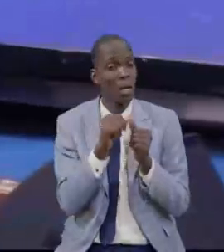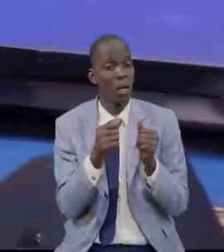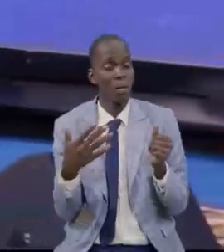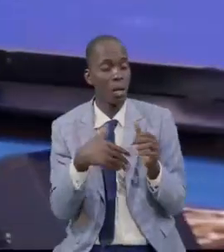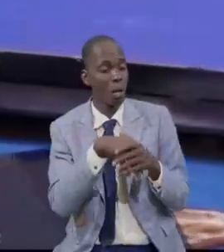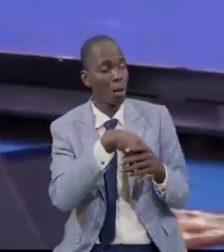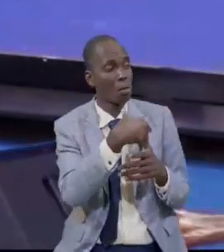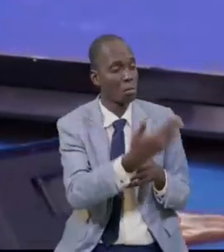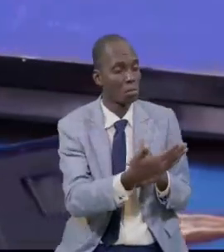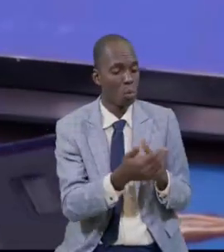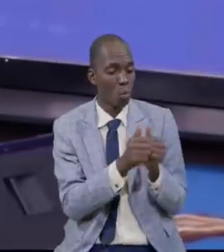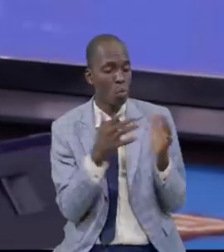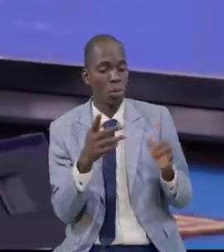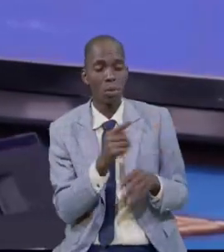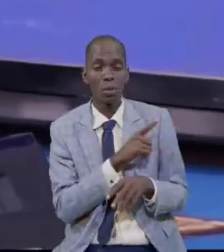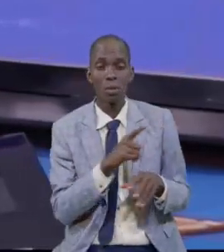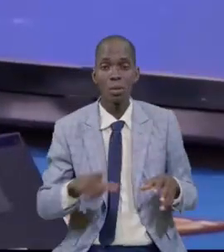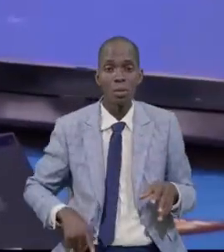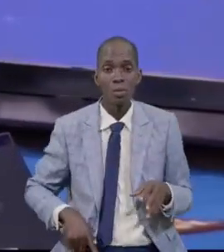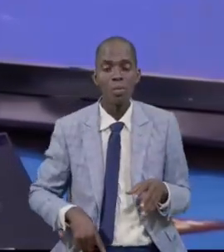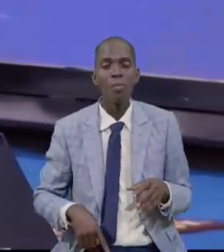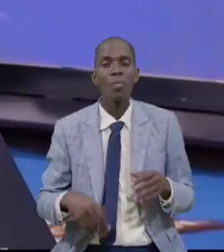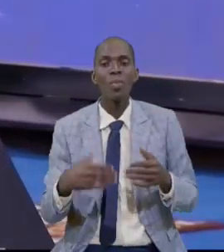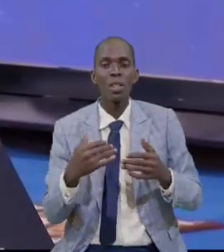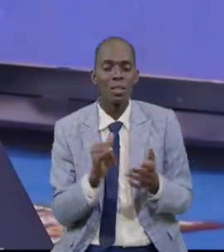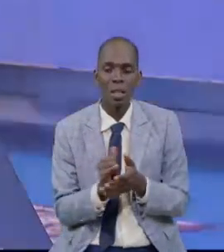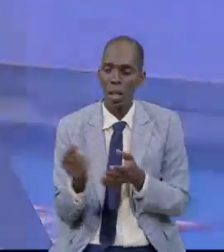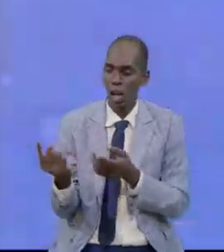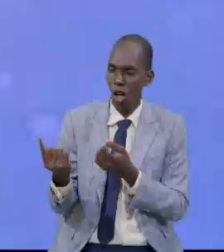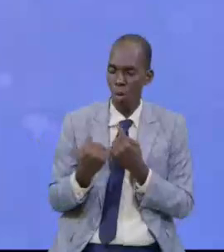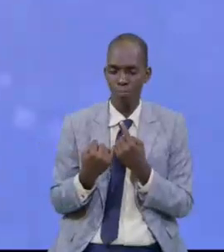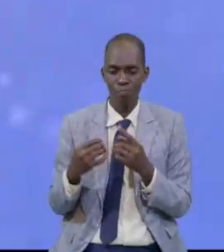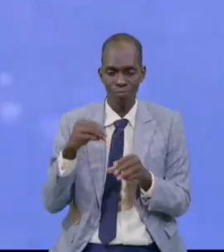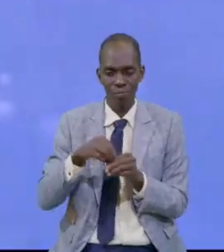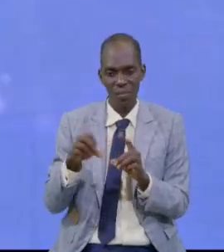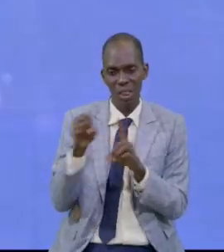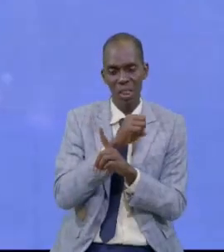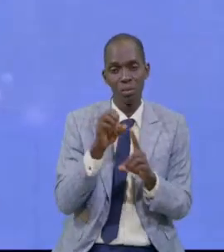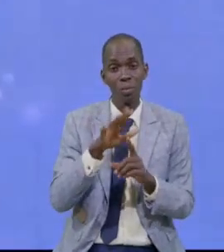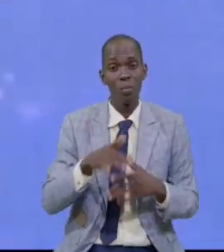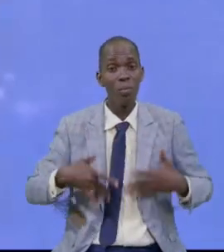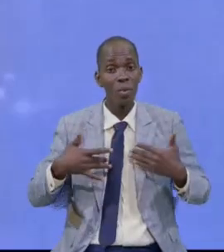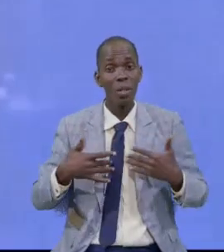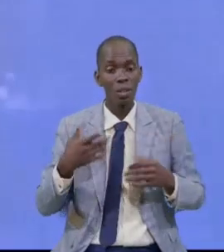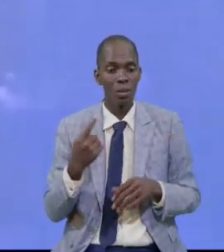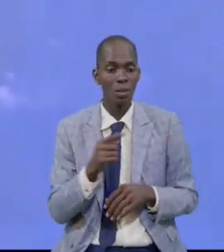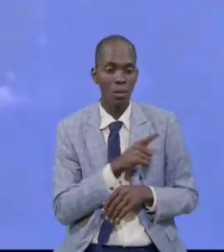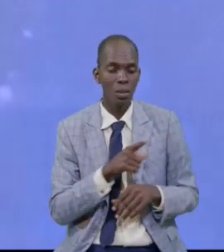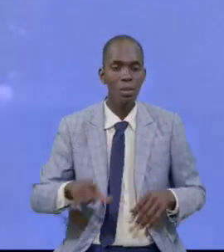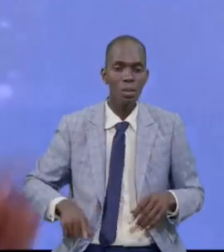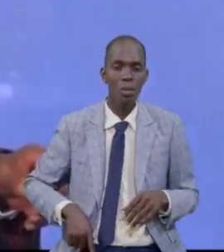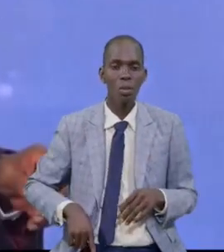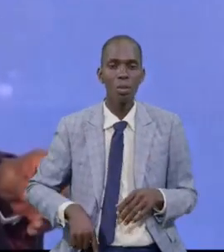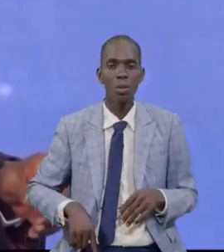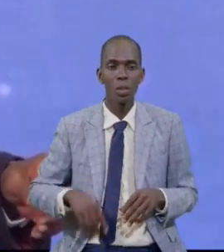that may come against your life, the Lord in whom you dwell